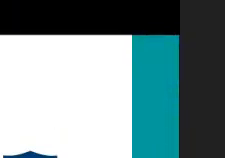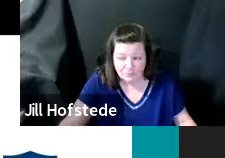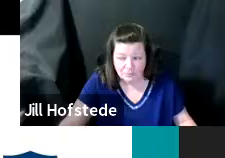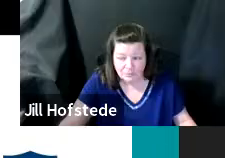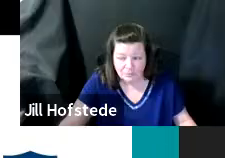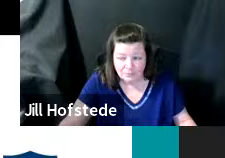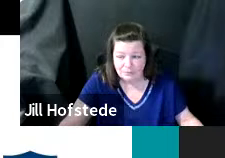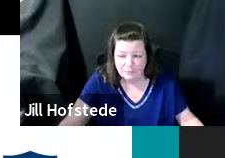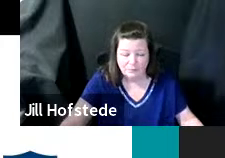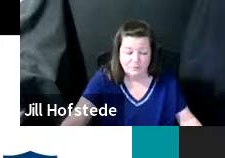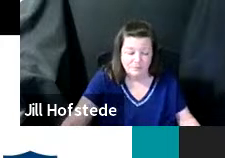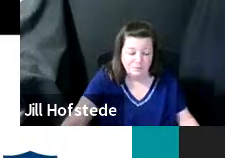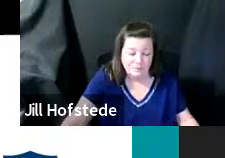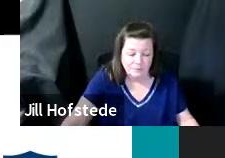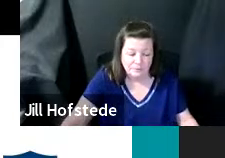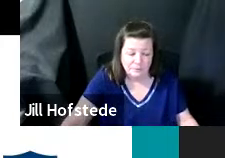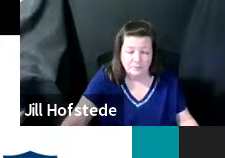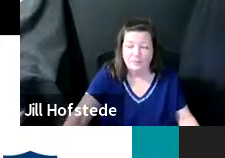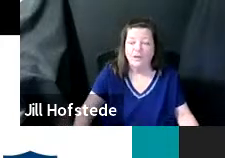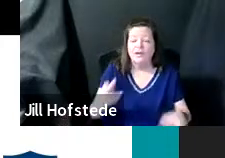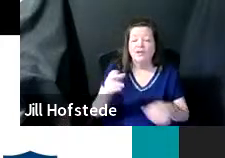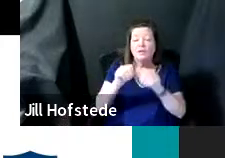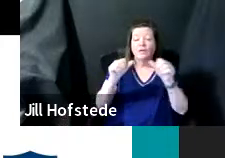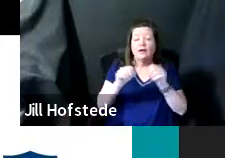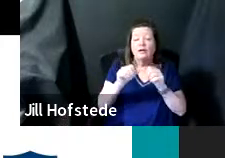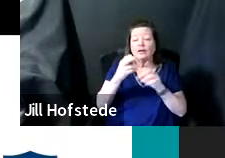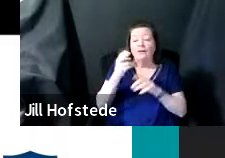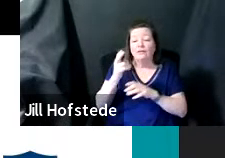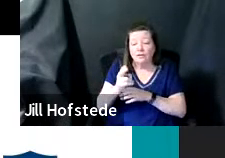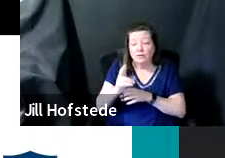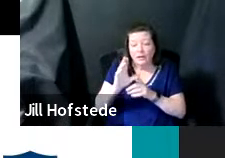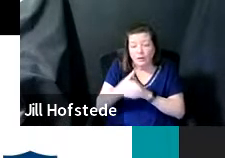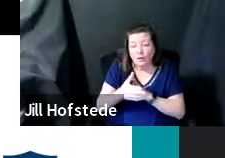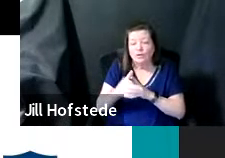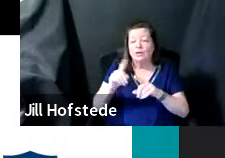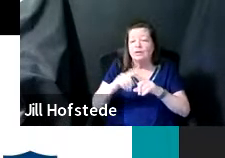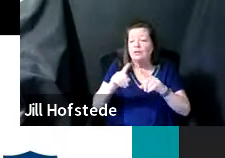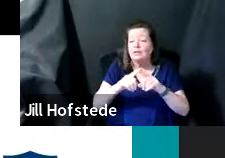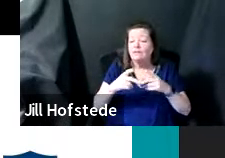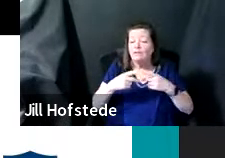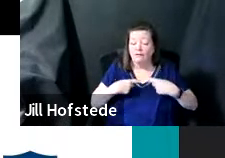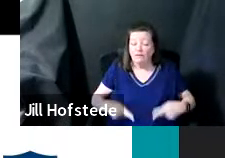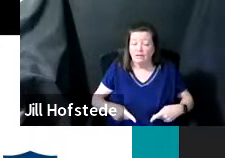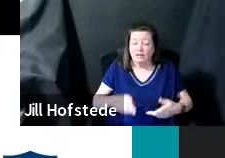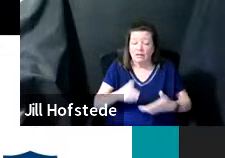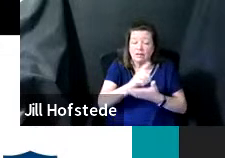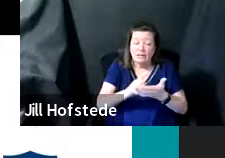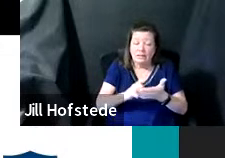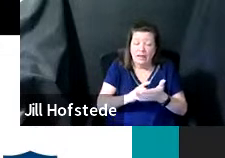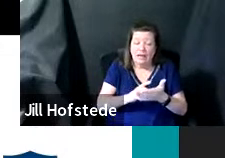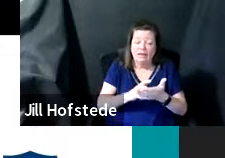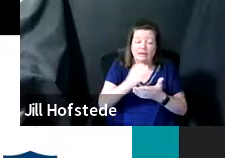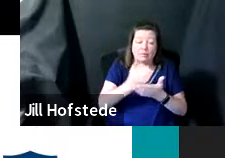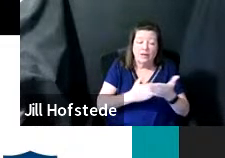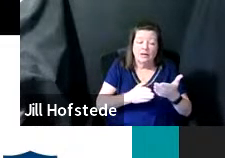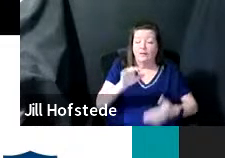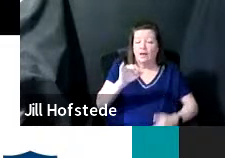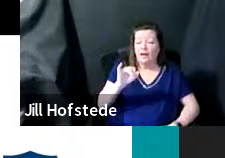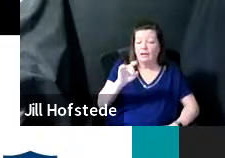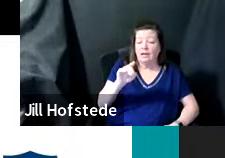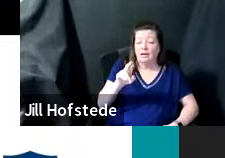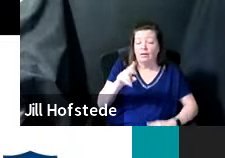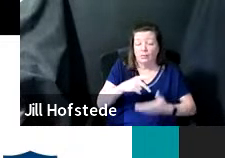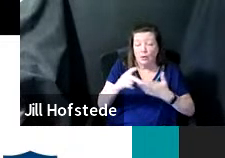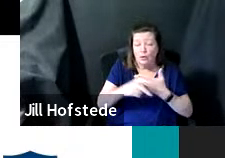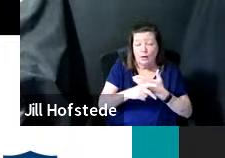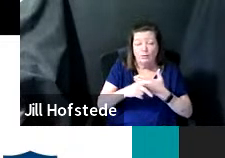through the area's history and culture into the different physical design elements of the IBR program. The third